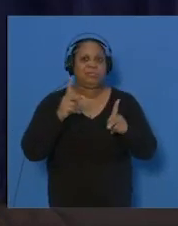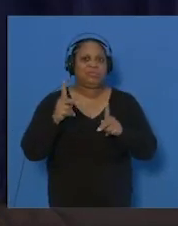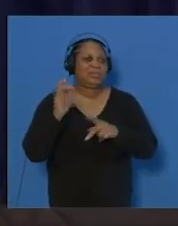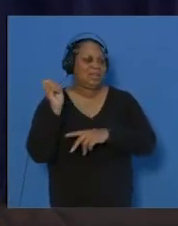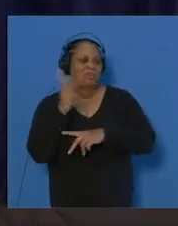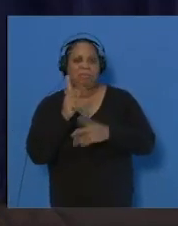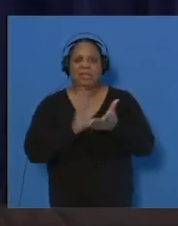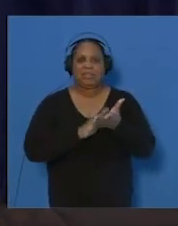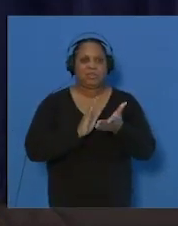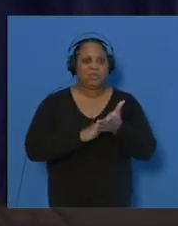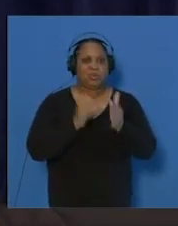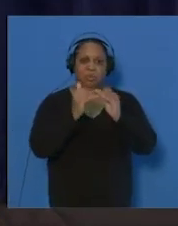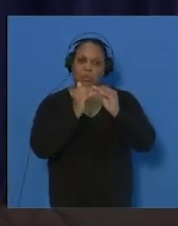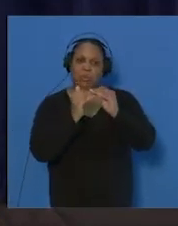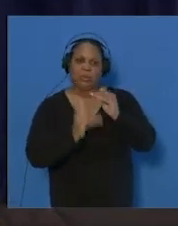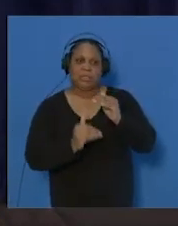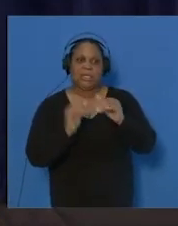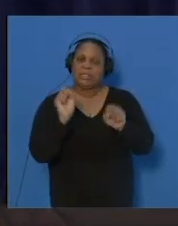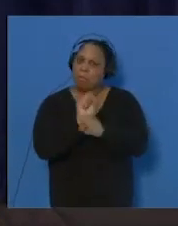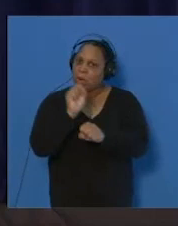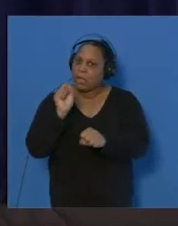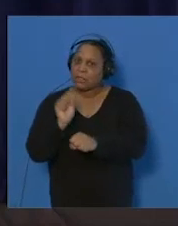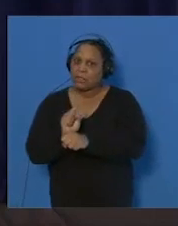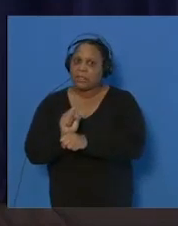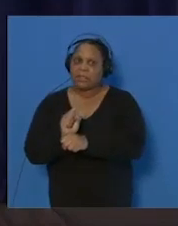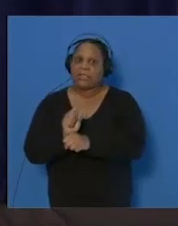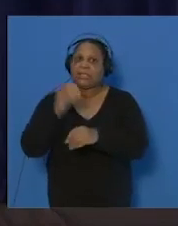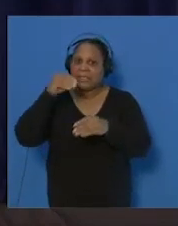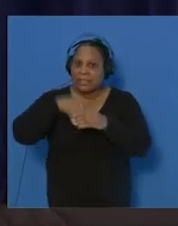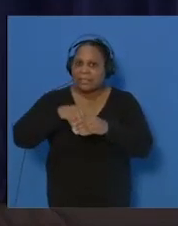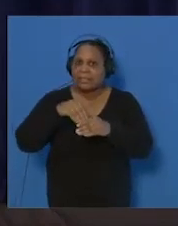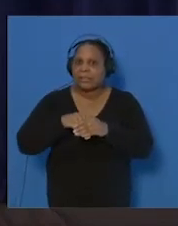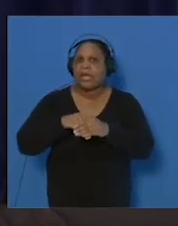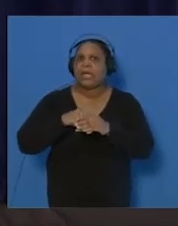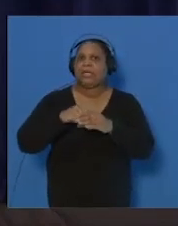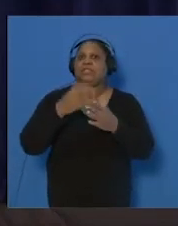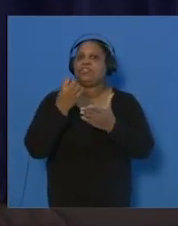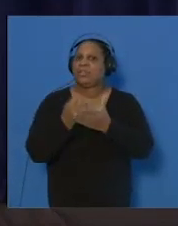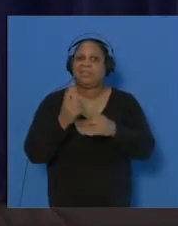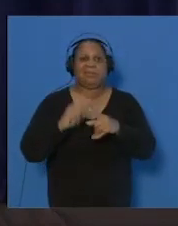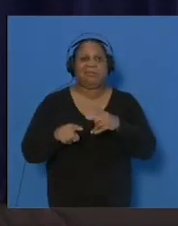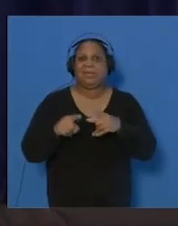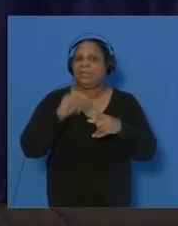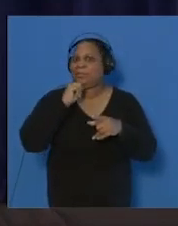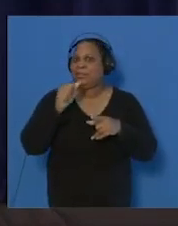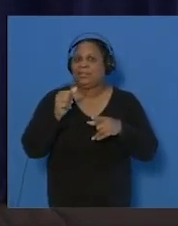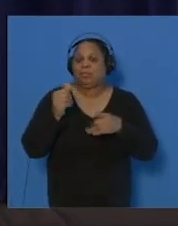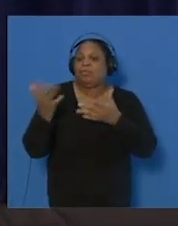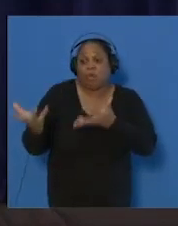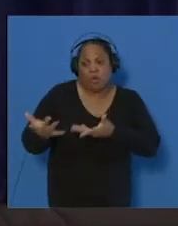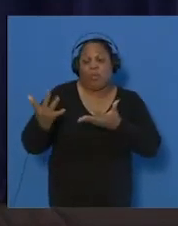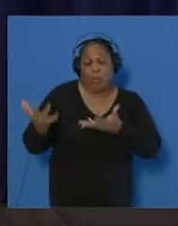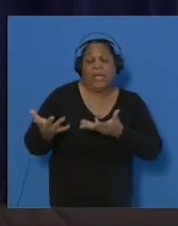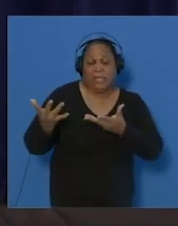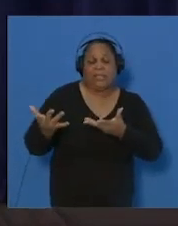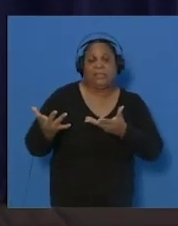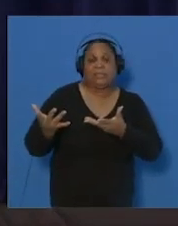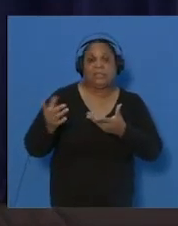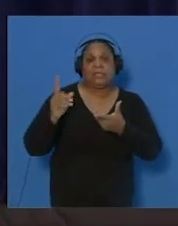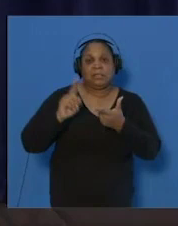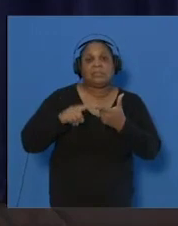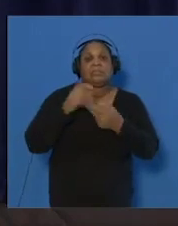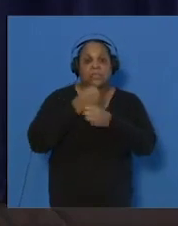back to school. It does lessen productivity inside of your economy, but we are not going to make any moves in this country unless it is safe to do